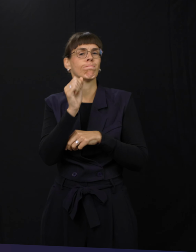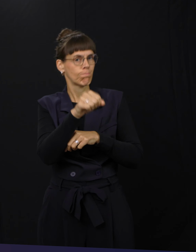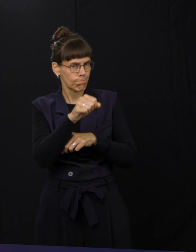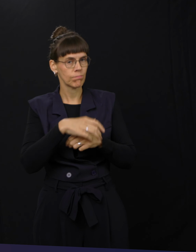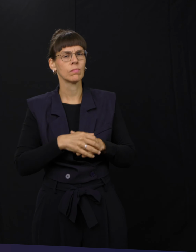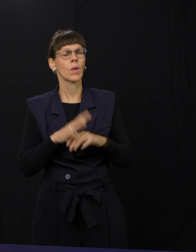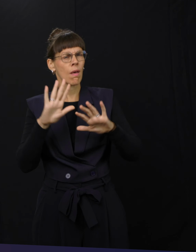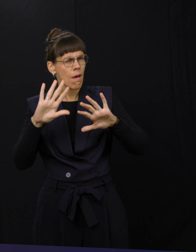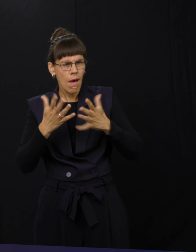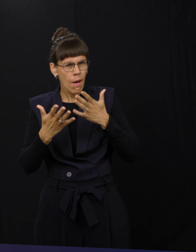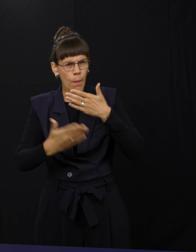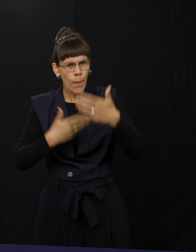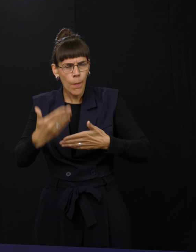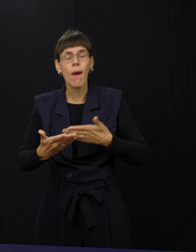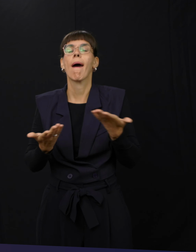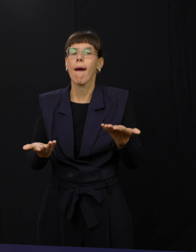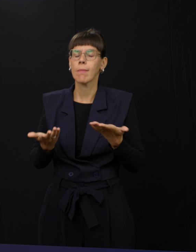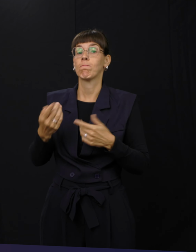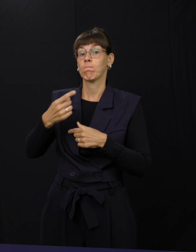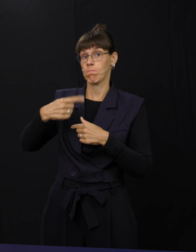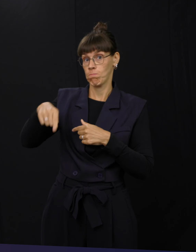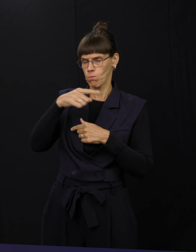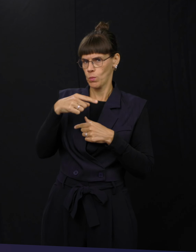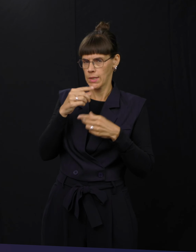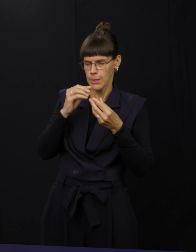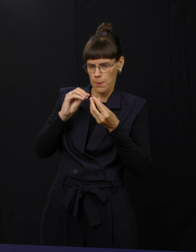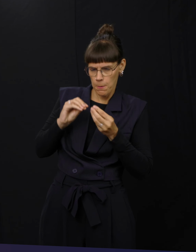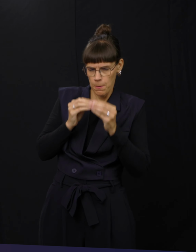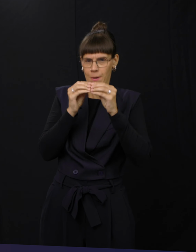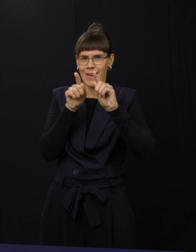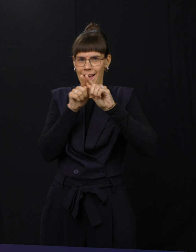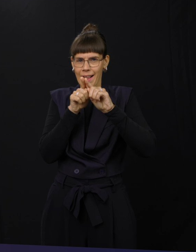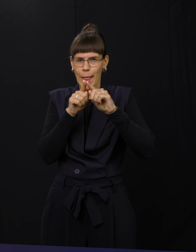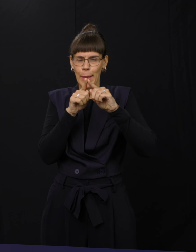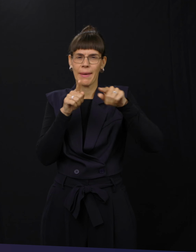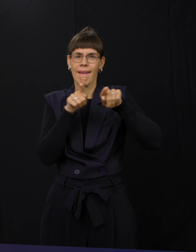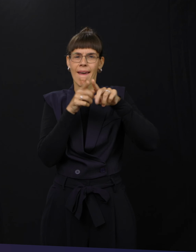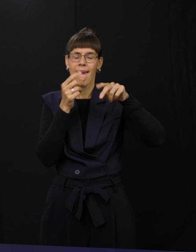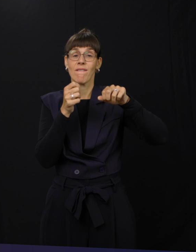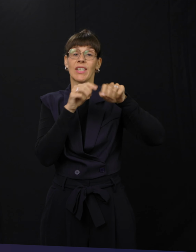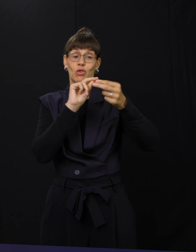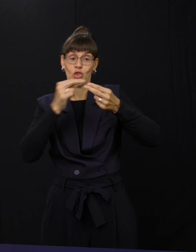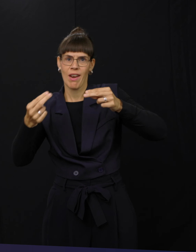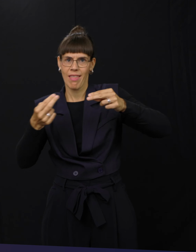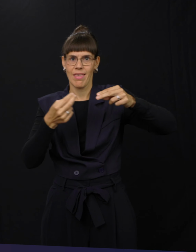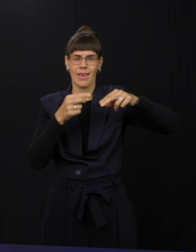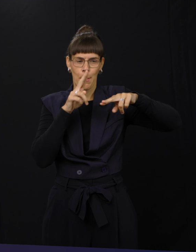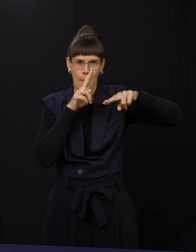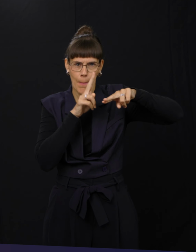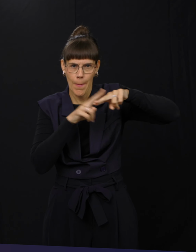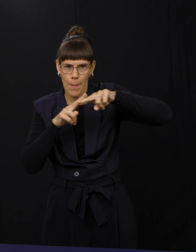therapy work exactly? So we generate small patches of genetic material,